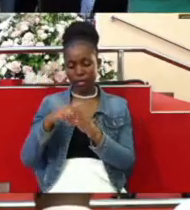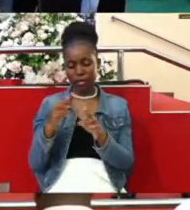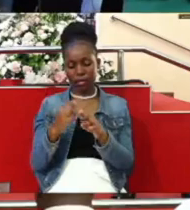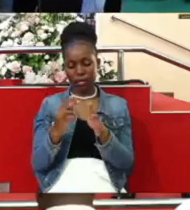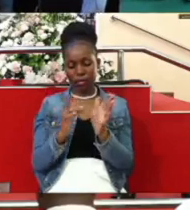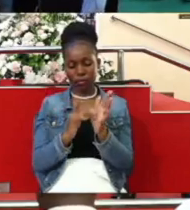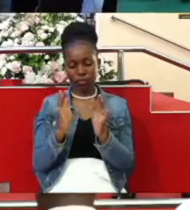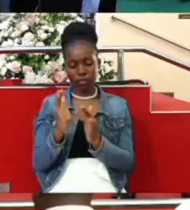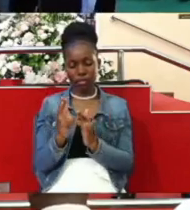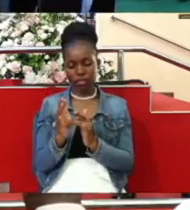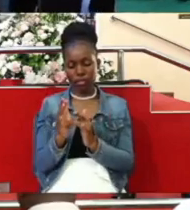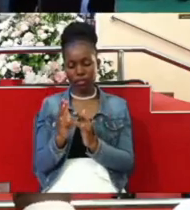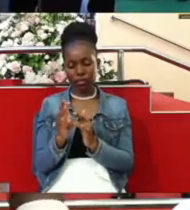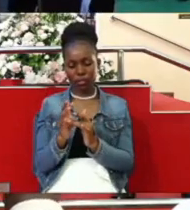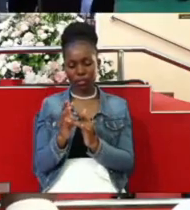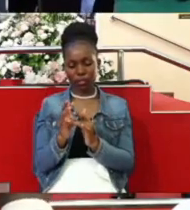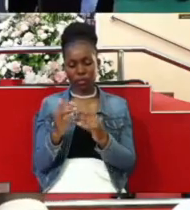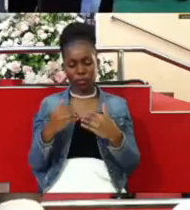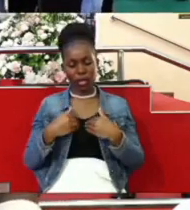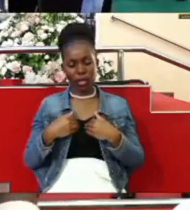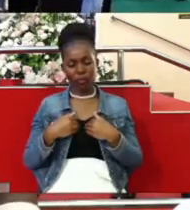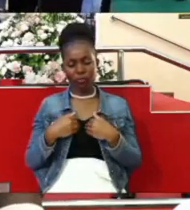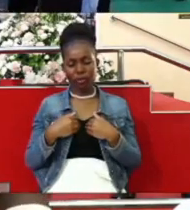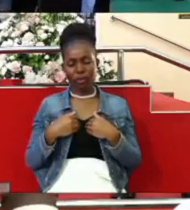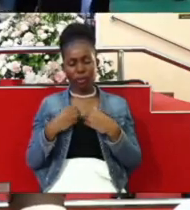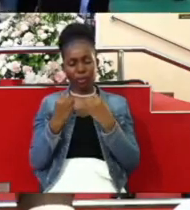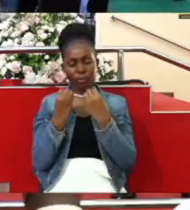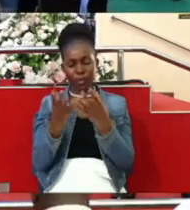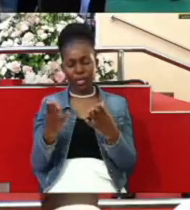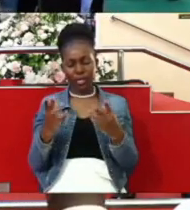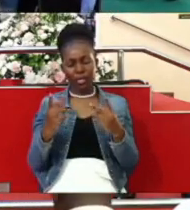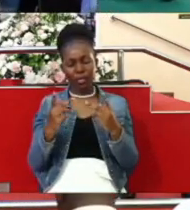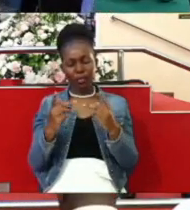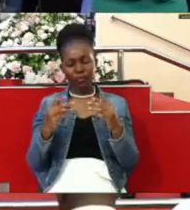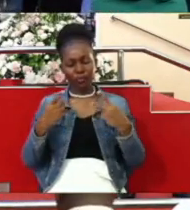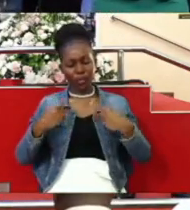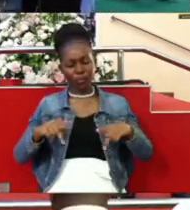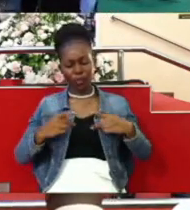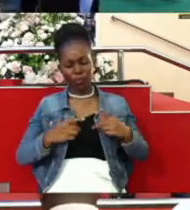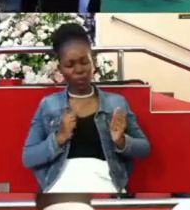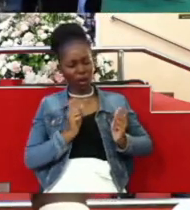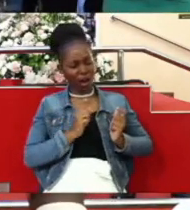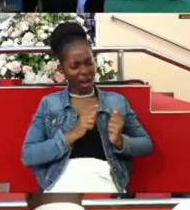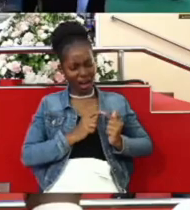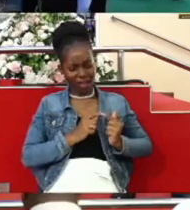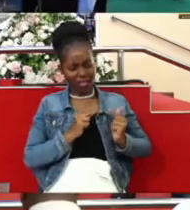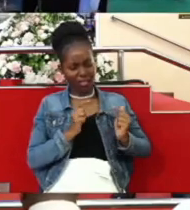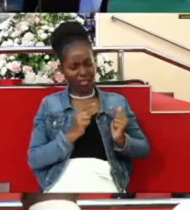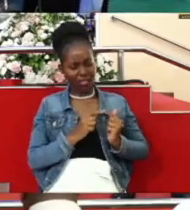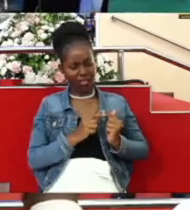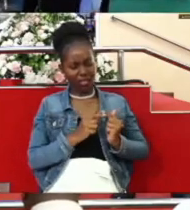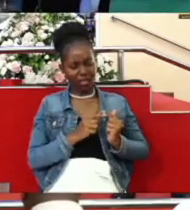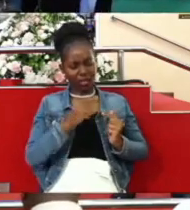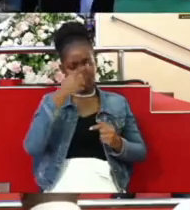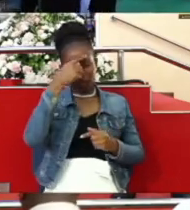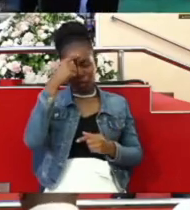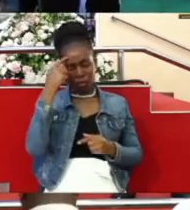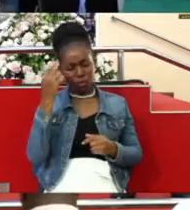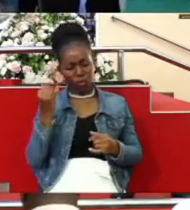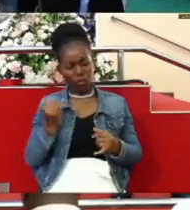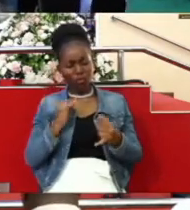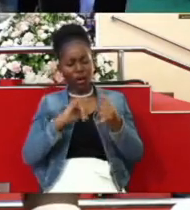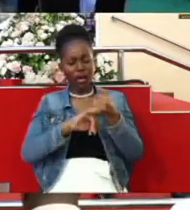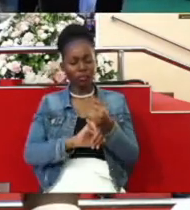are so many people that are hurting this morning. They are hurting because they are being hurt by their spouses, Lord.